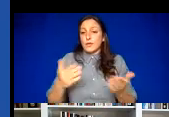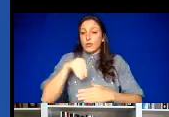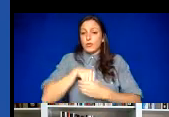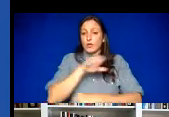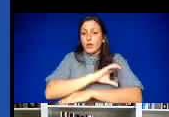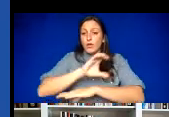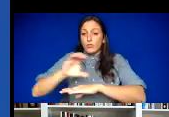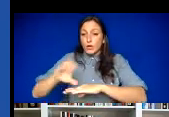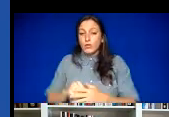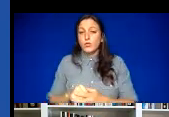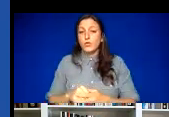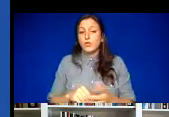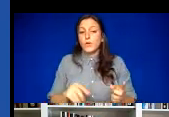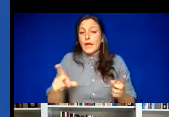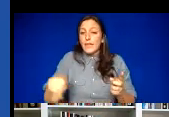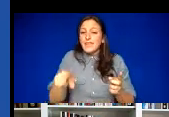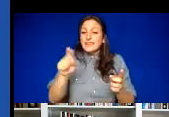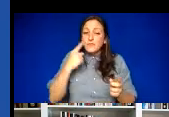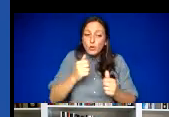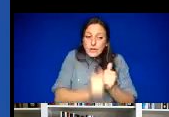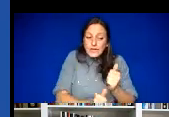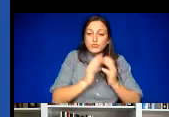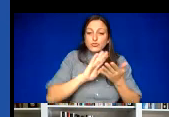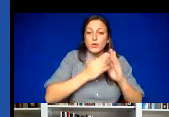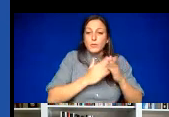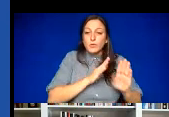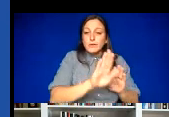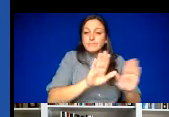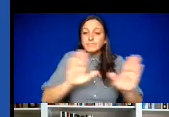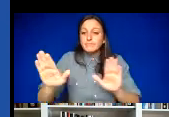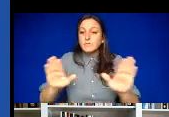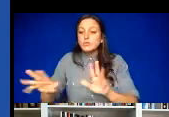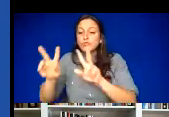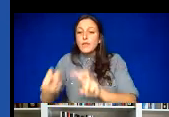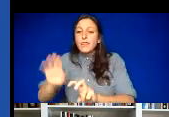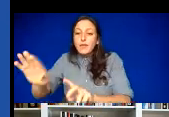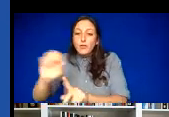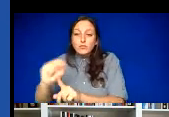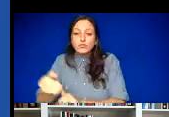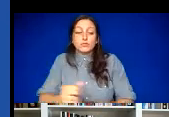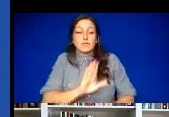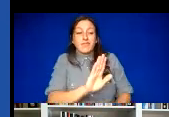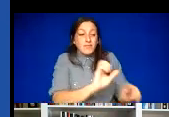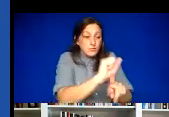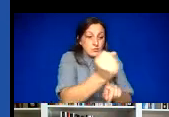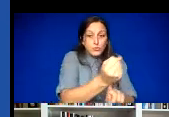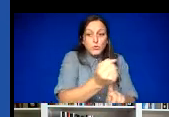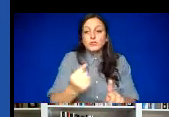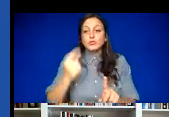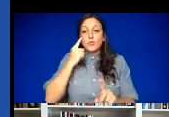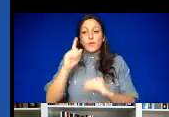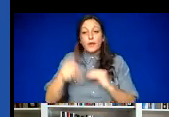need for individual communities to look at their disease rates and put the necessary public